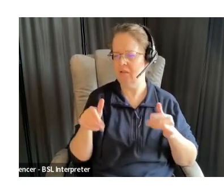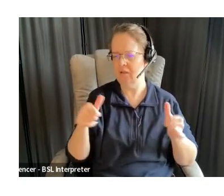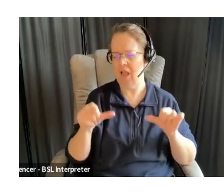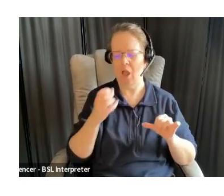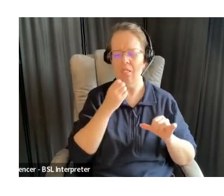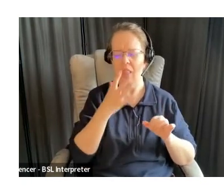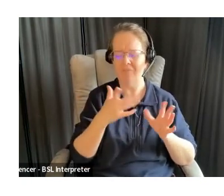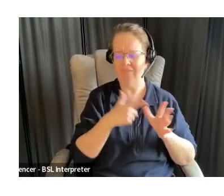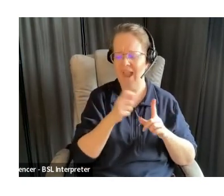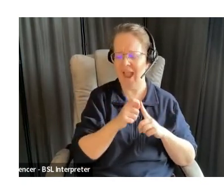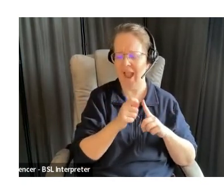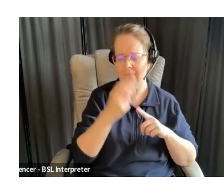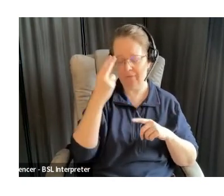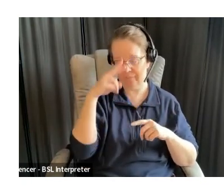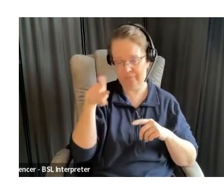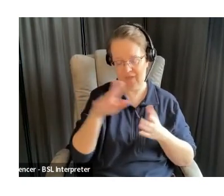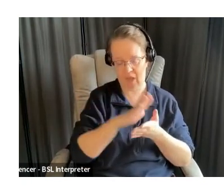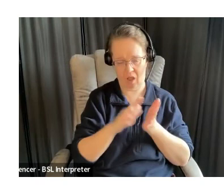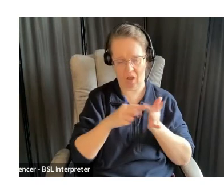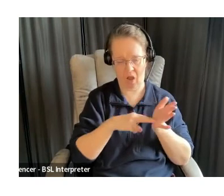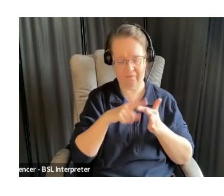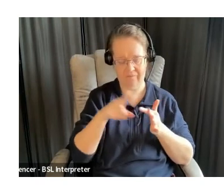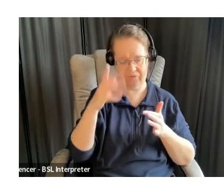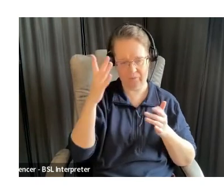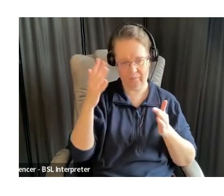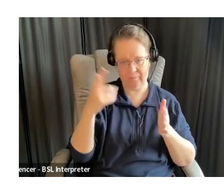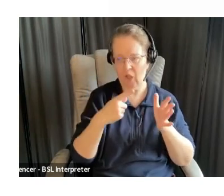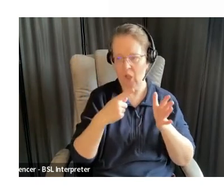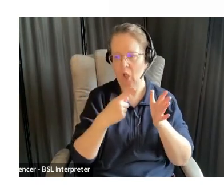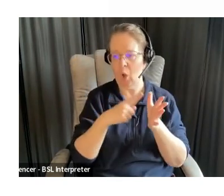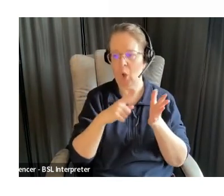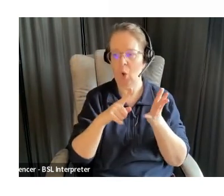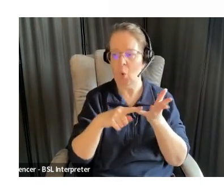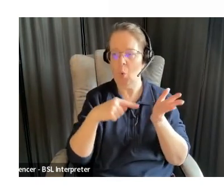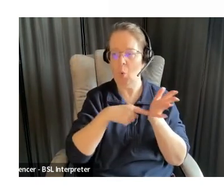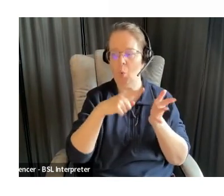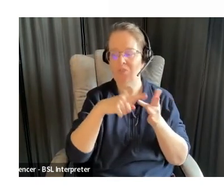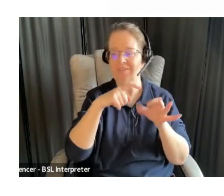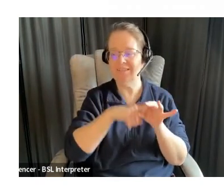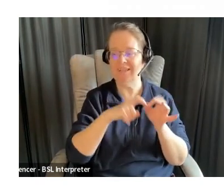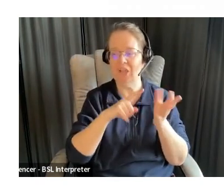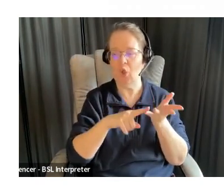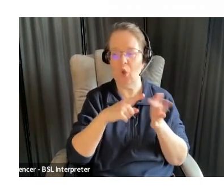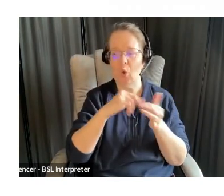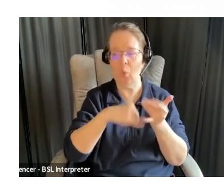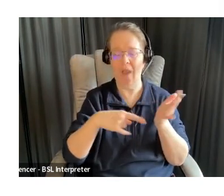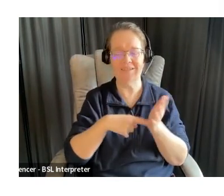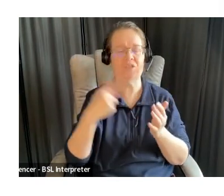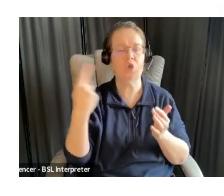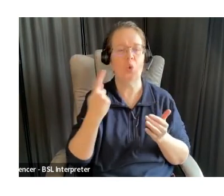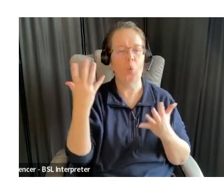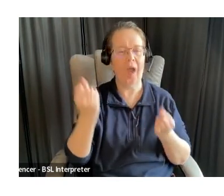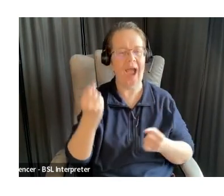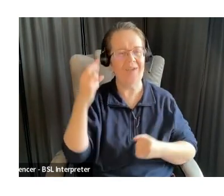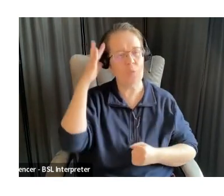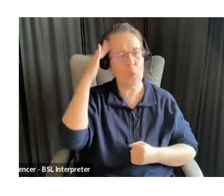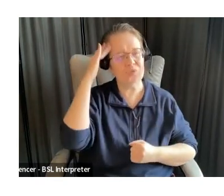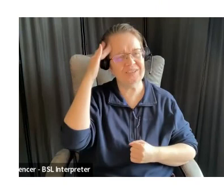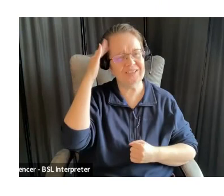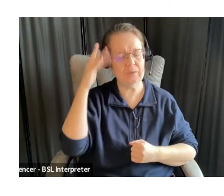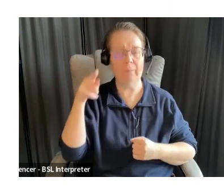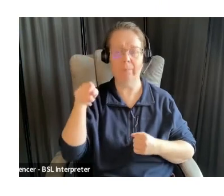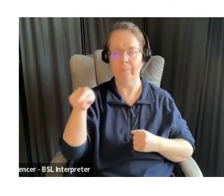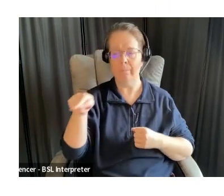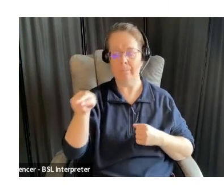app though on the Hive called AutoQuest. It's for people who have autism, and it's a really, really